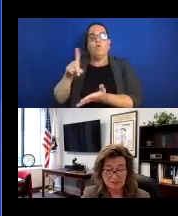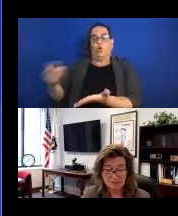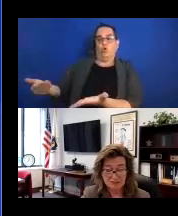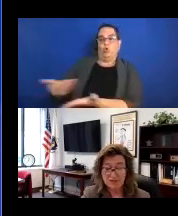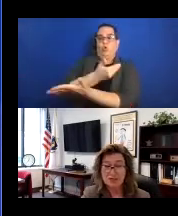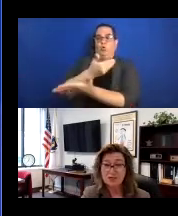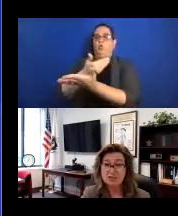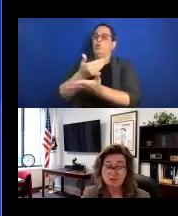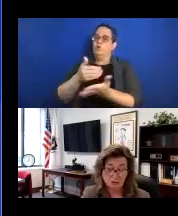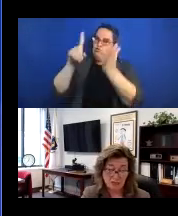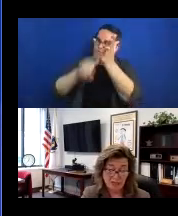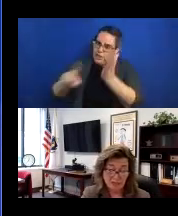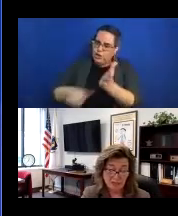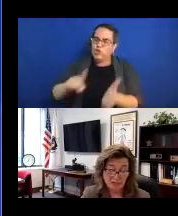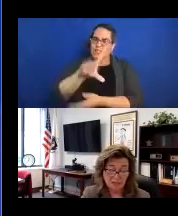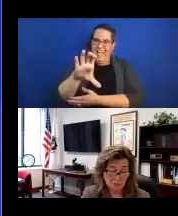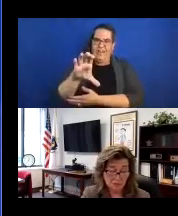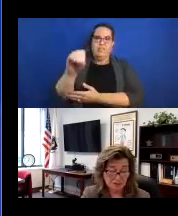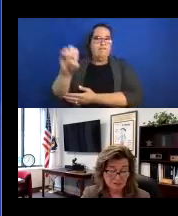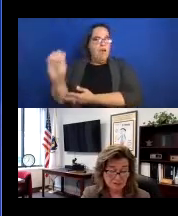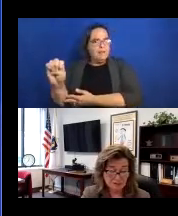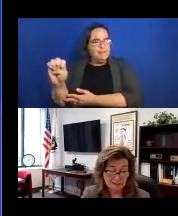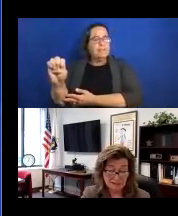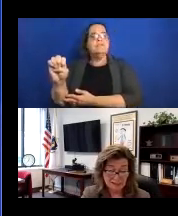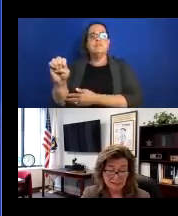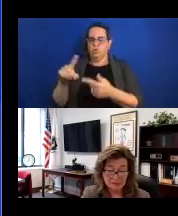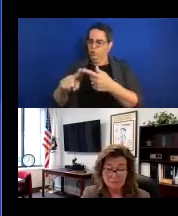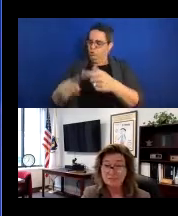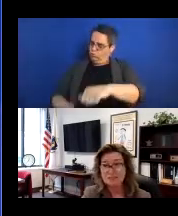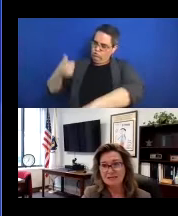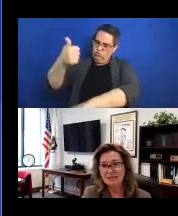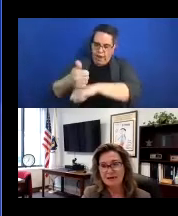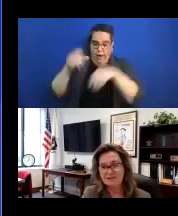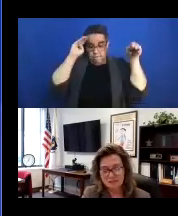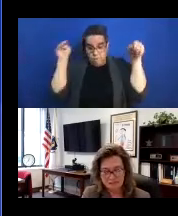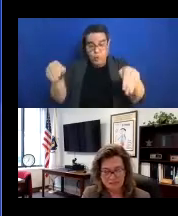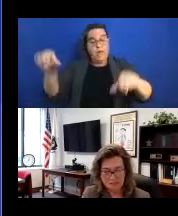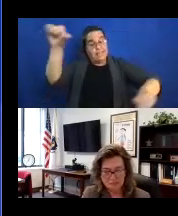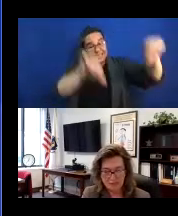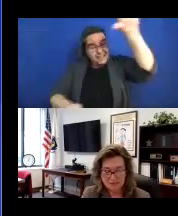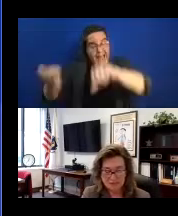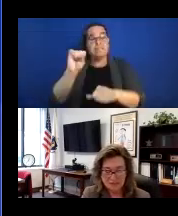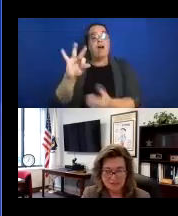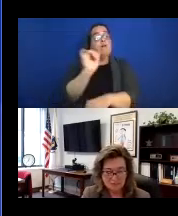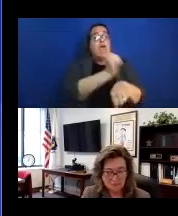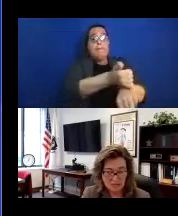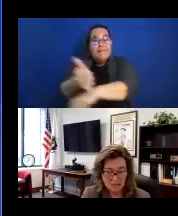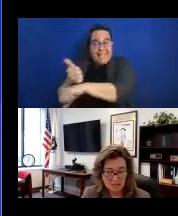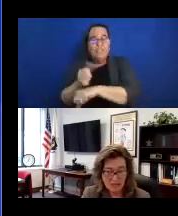of excellence to create a focus on the science of implementing evidence-based